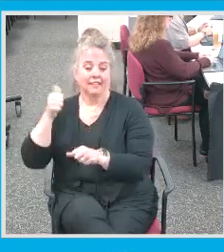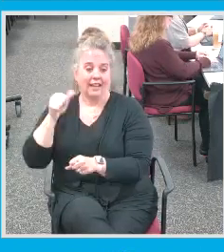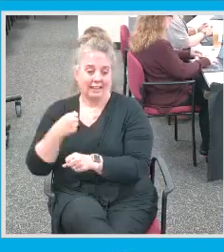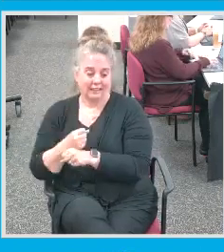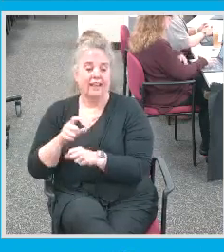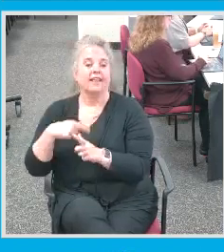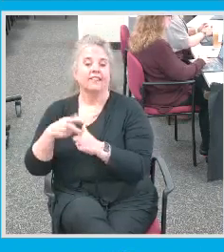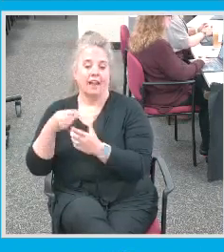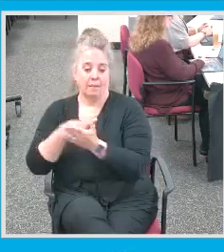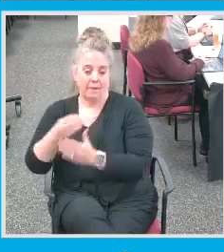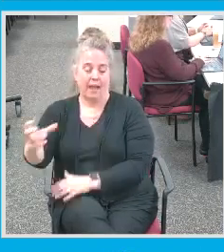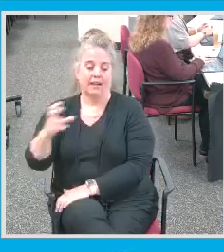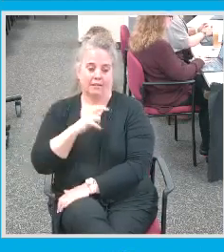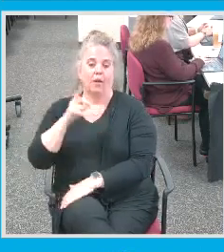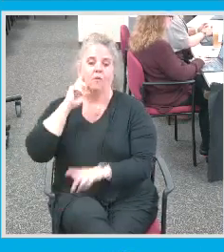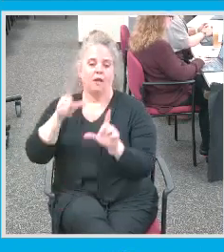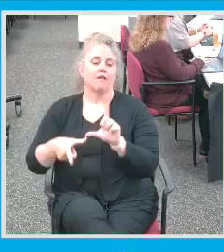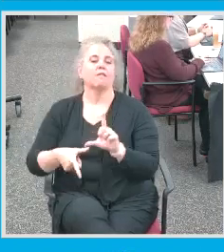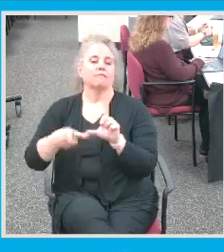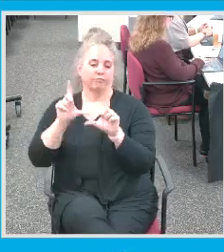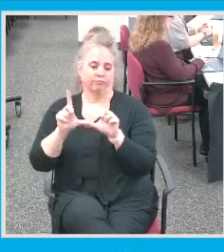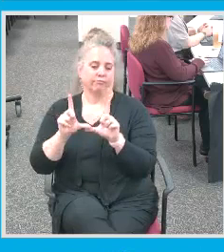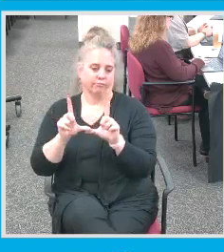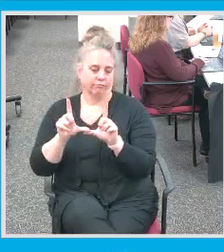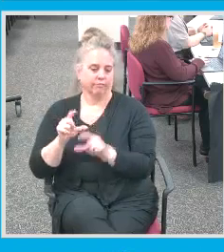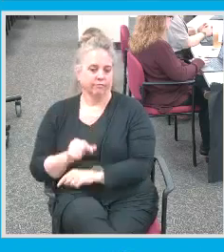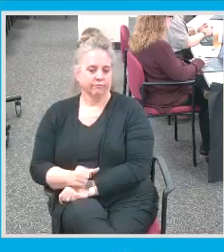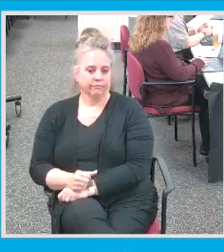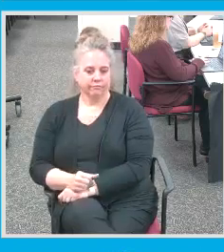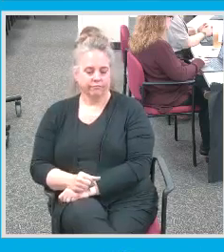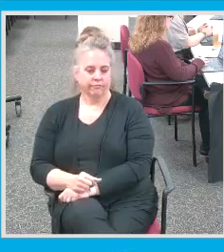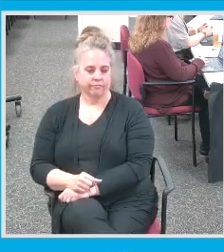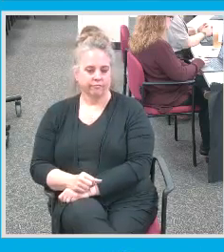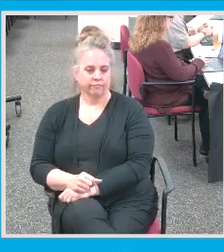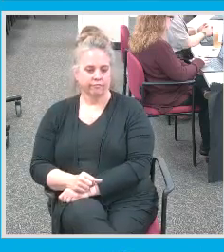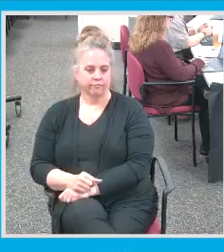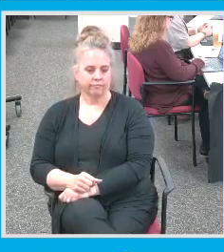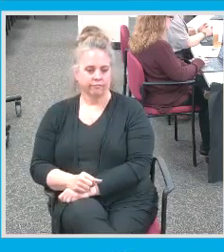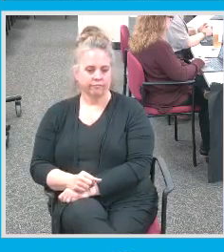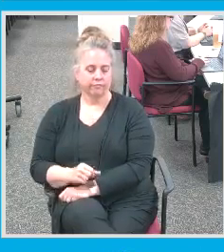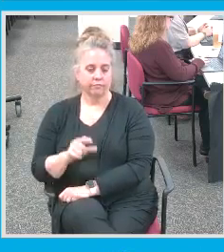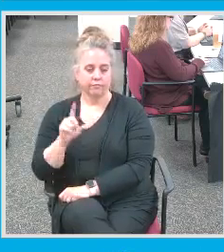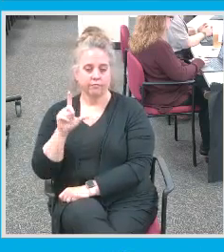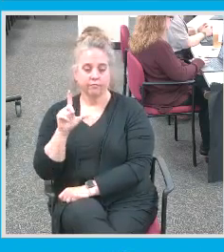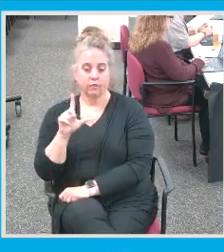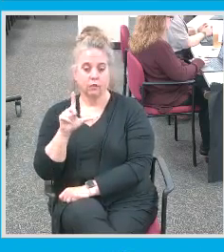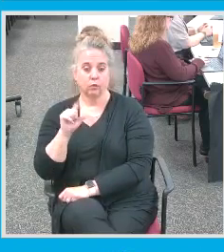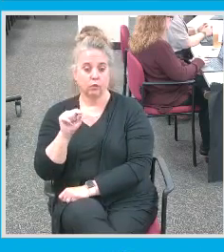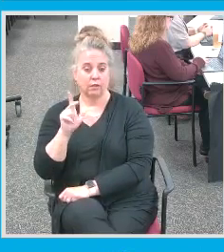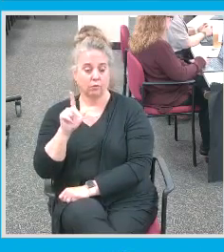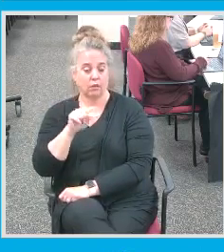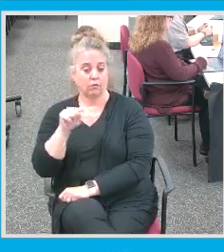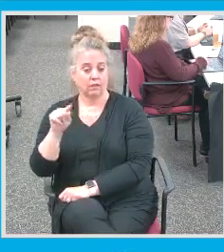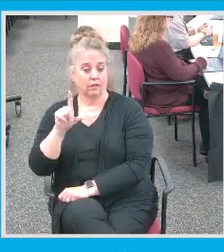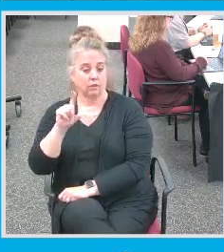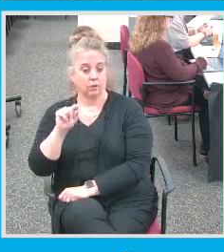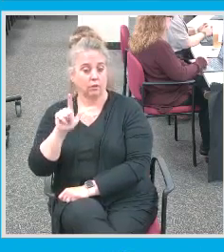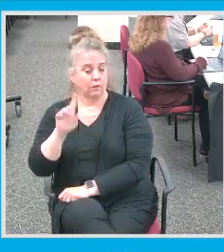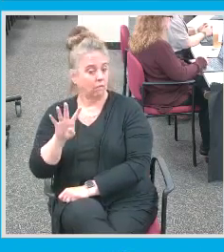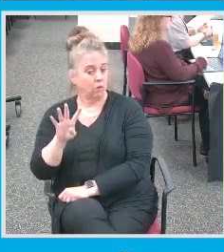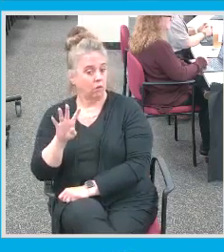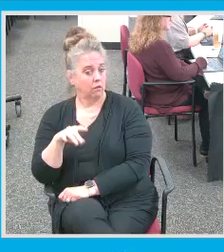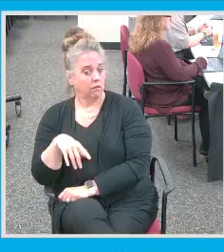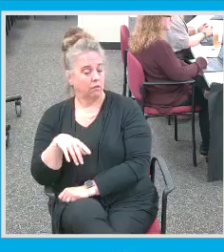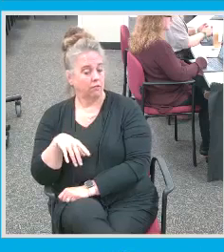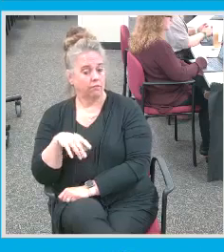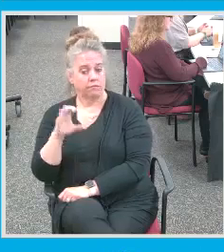anymore. But we're up for renewal for the 2023-2024 fiscal year. Our funding source is Colorado Department of Public Health and Environment,